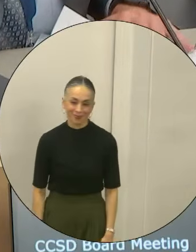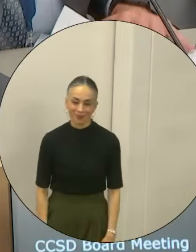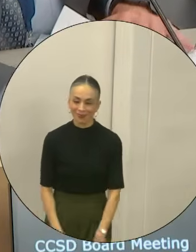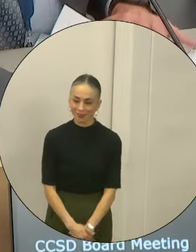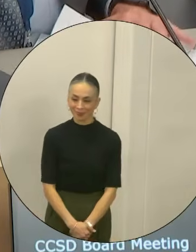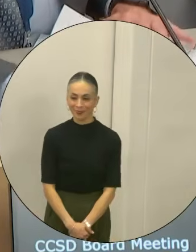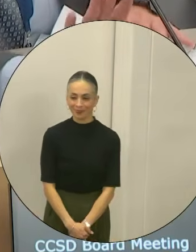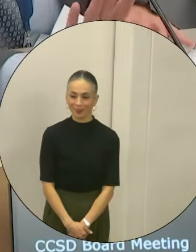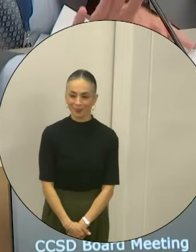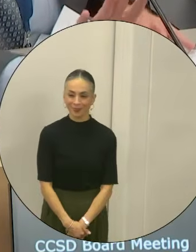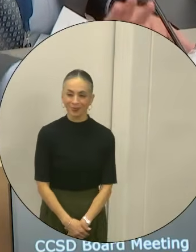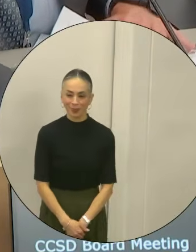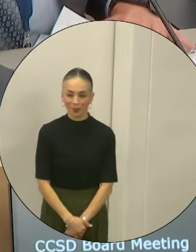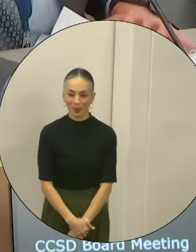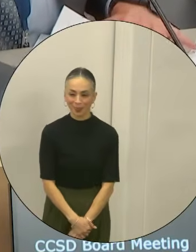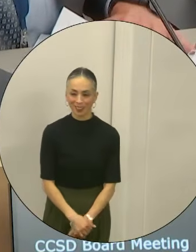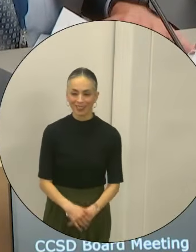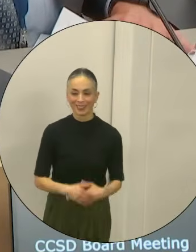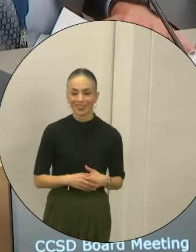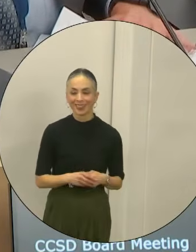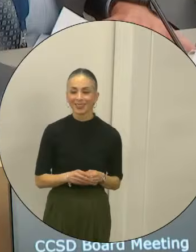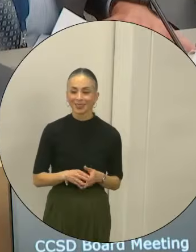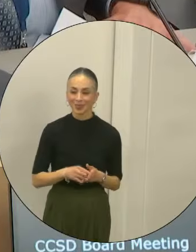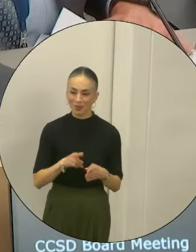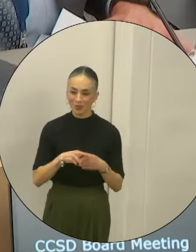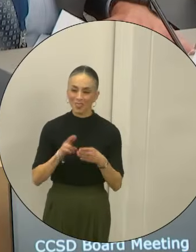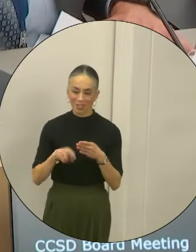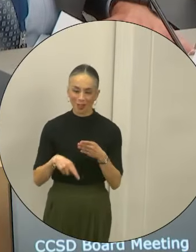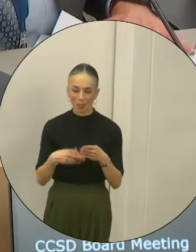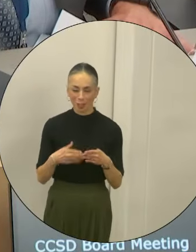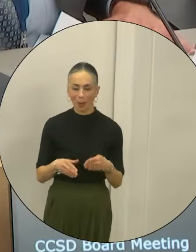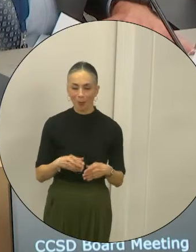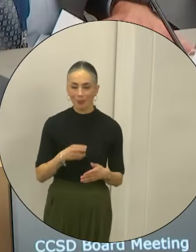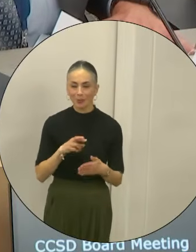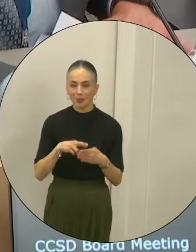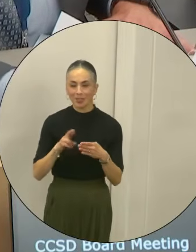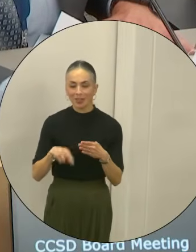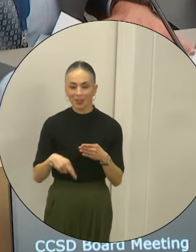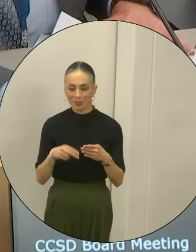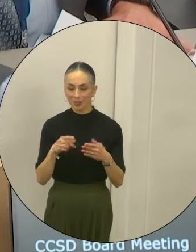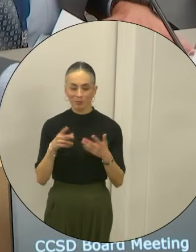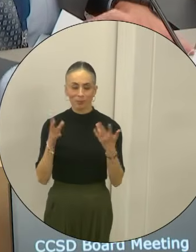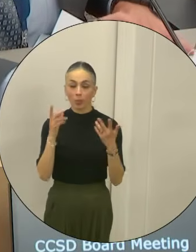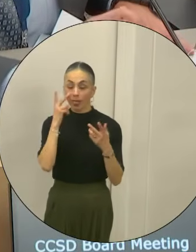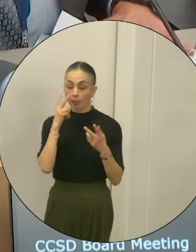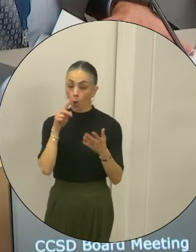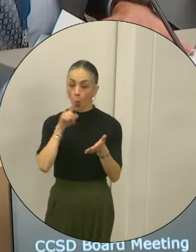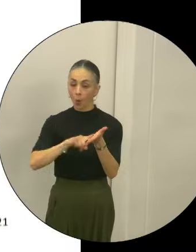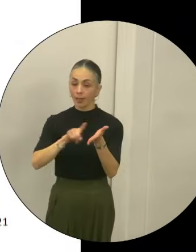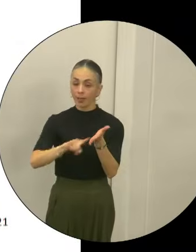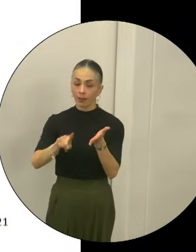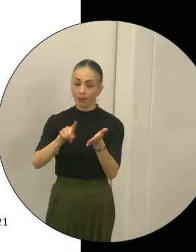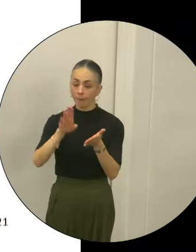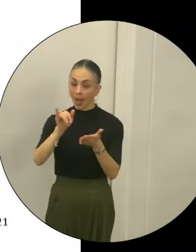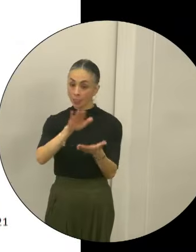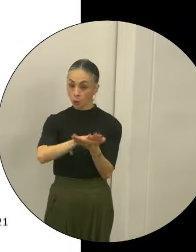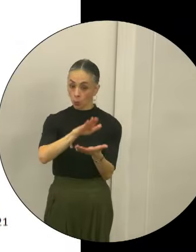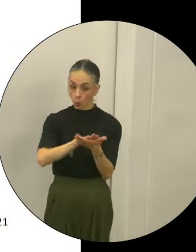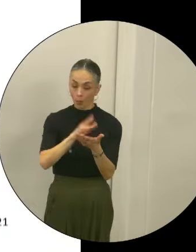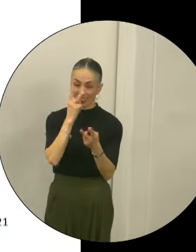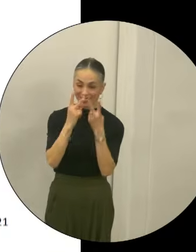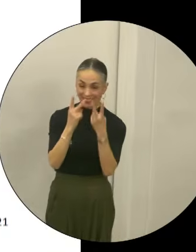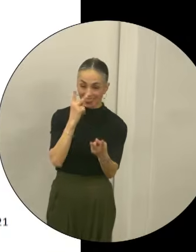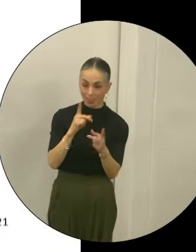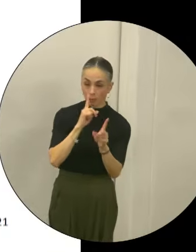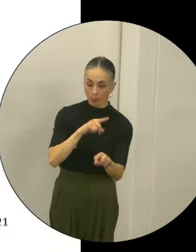breakdown, the results, and these are public results, so they're actually on our website as well. You can go in by school and see the responses